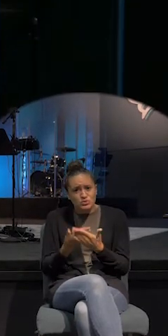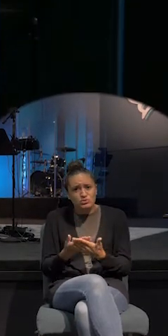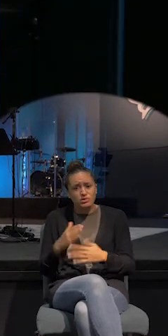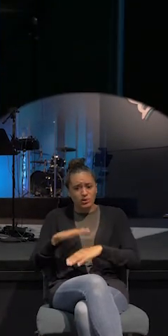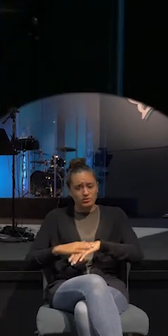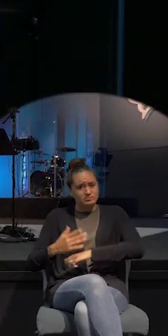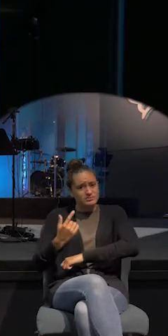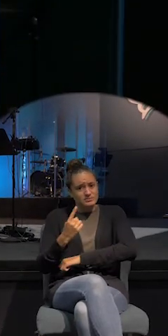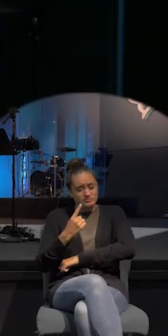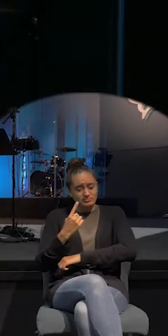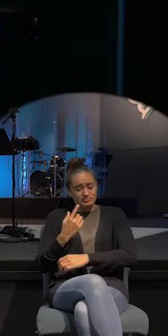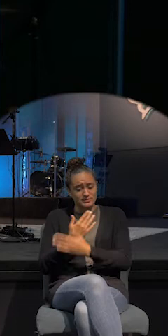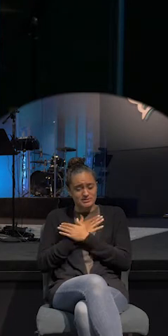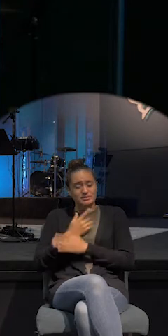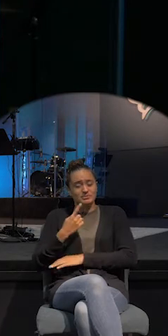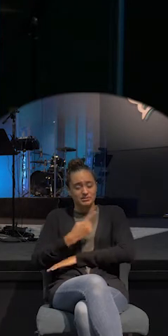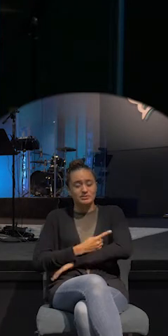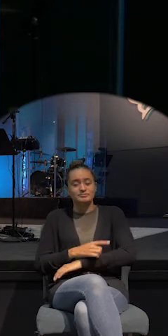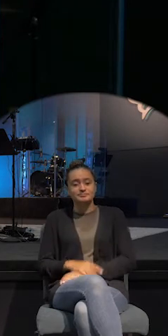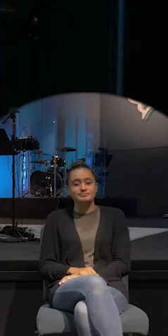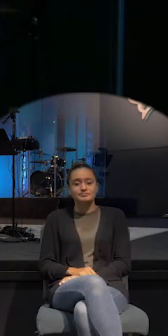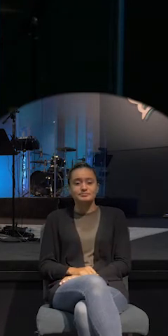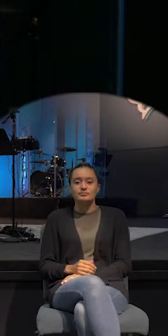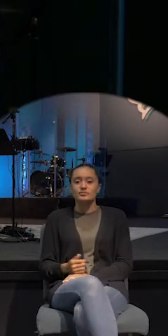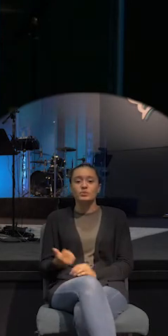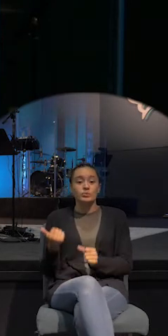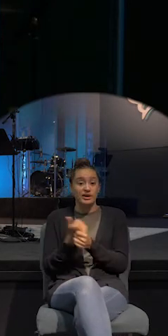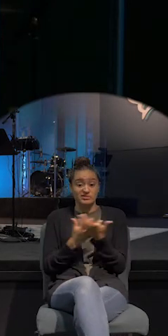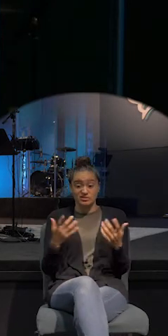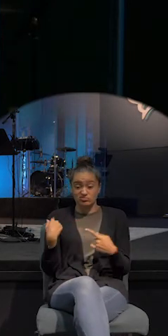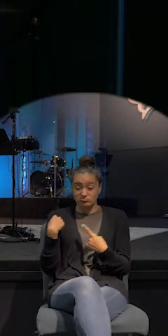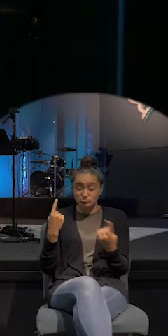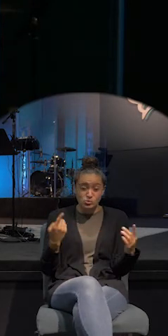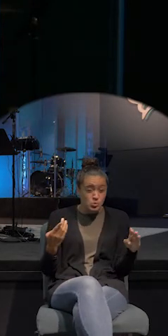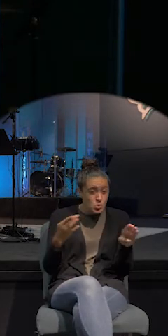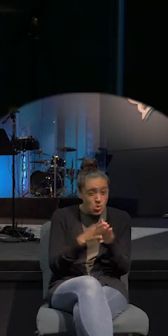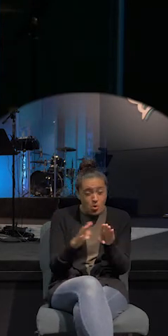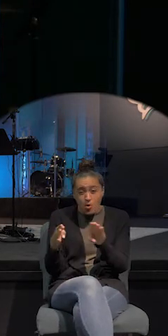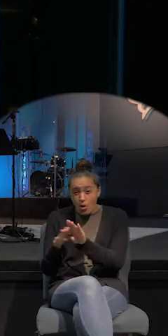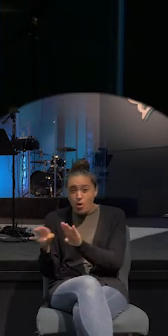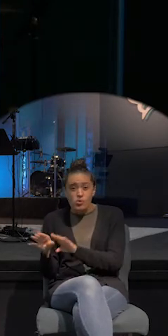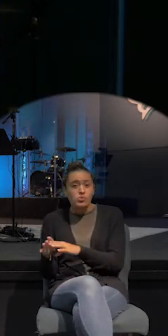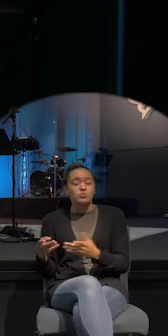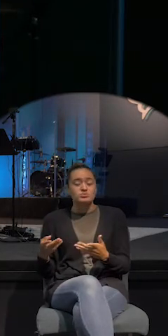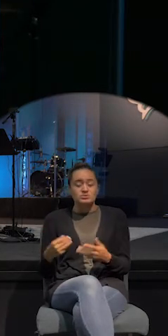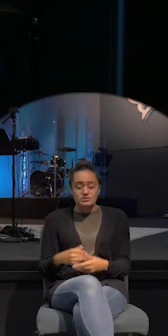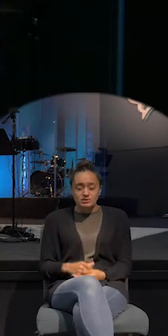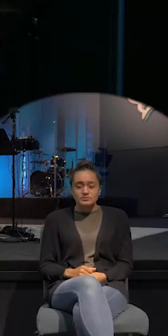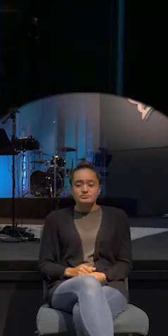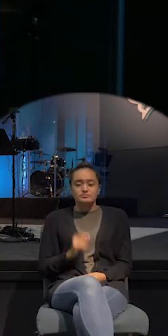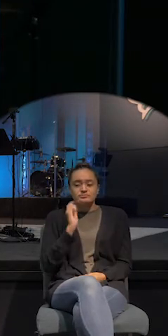Sabbath. When everything had been shut down and there were